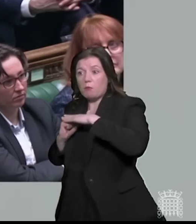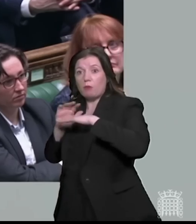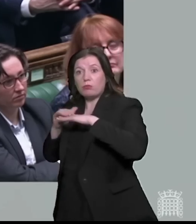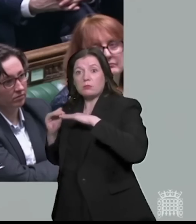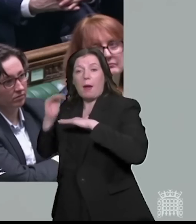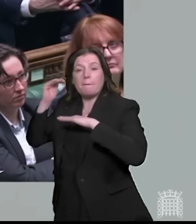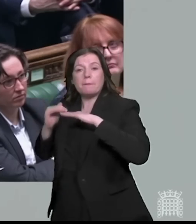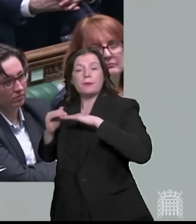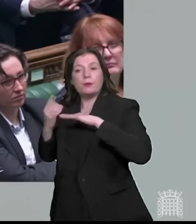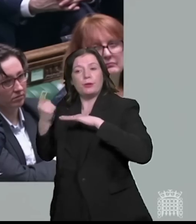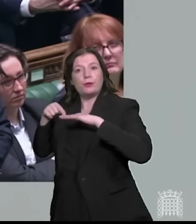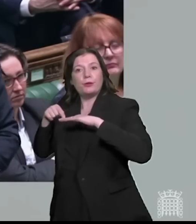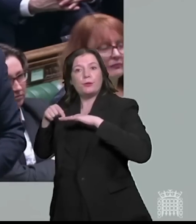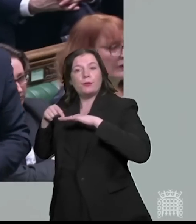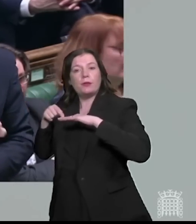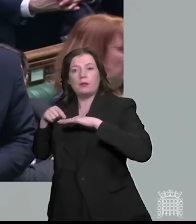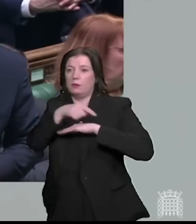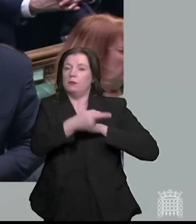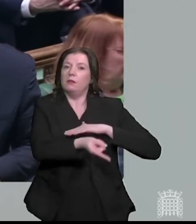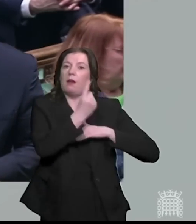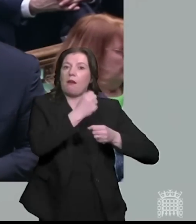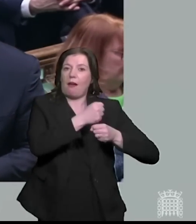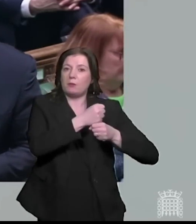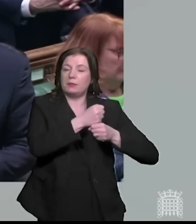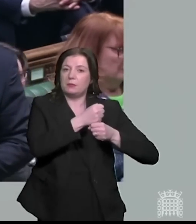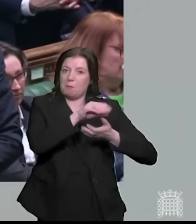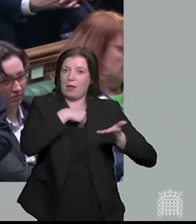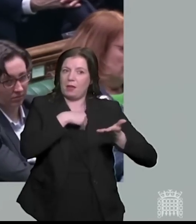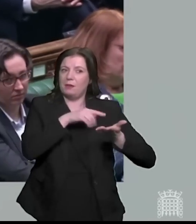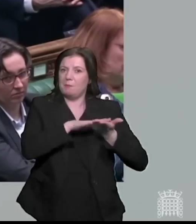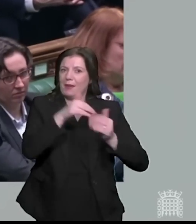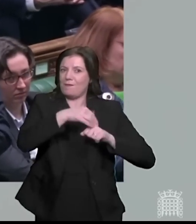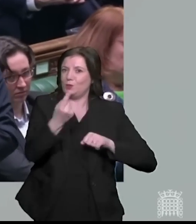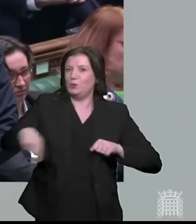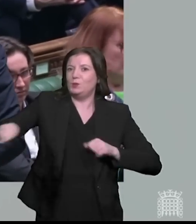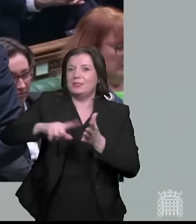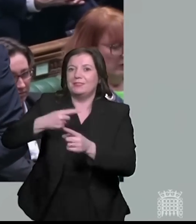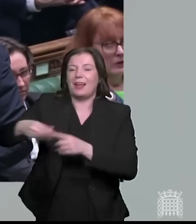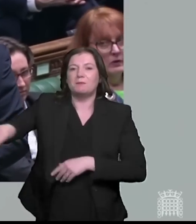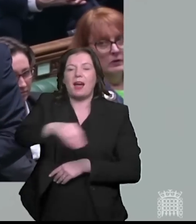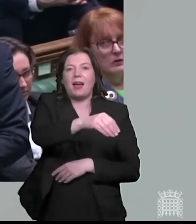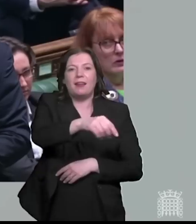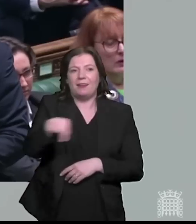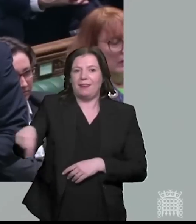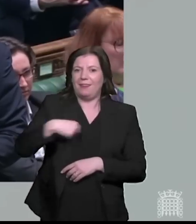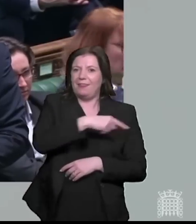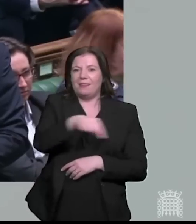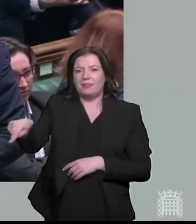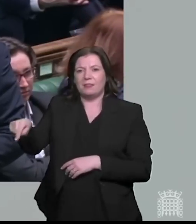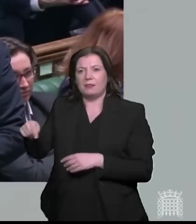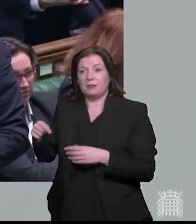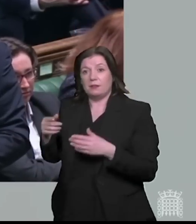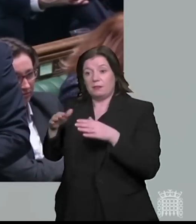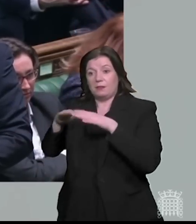too will be passed to the government and the taxpayer. And then, of course, there's a commitment by government to manage decommissioning